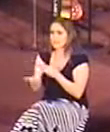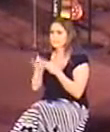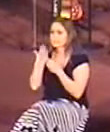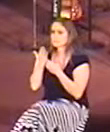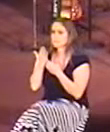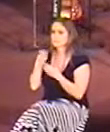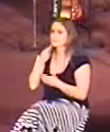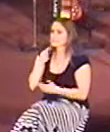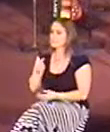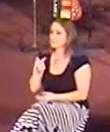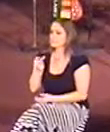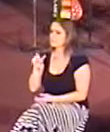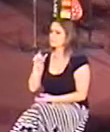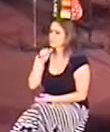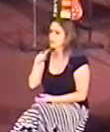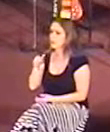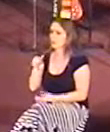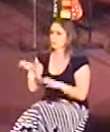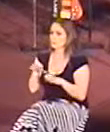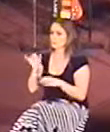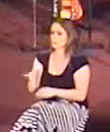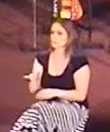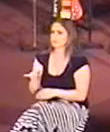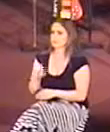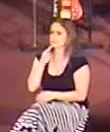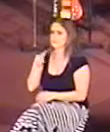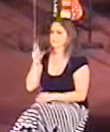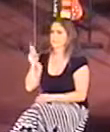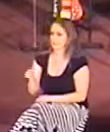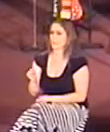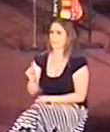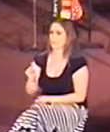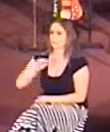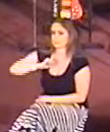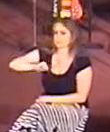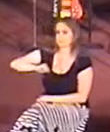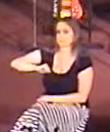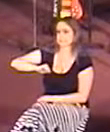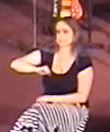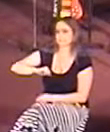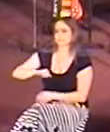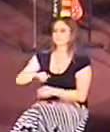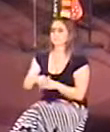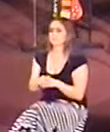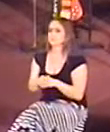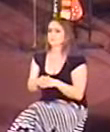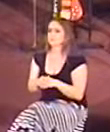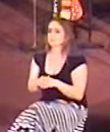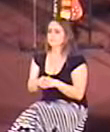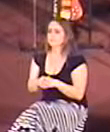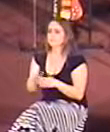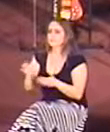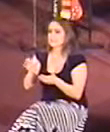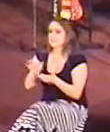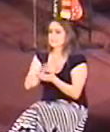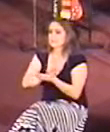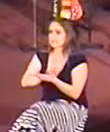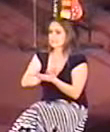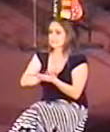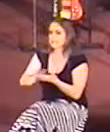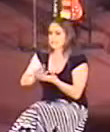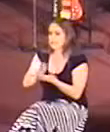it. So just say no. Resist. He says, clean your hands, you sinners. Purify your hearts.